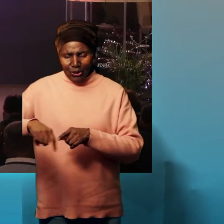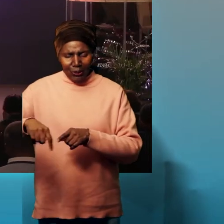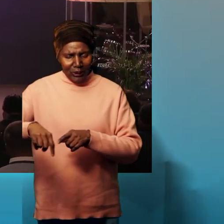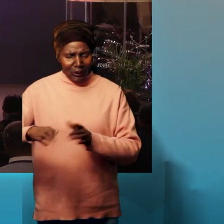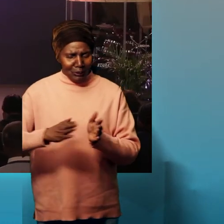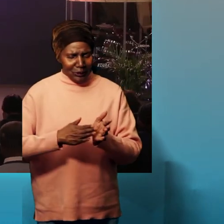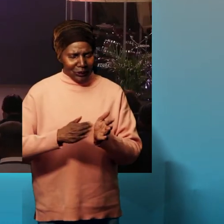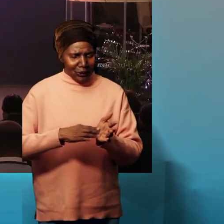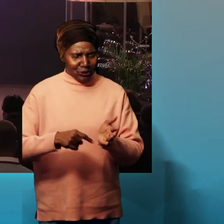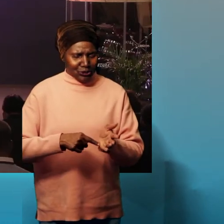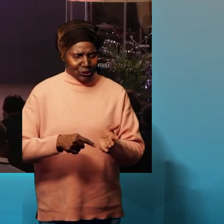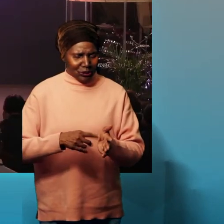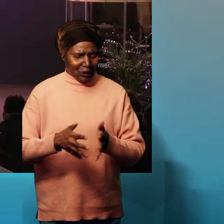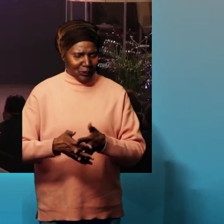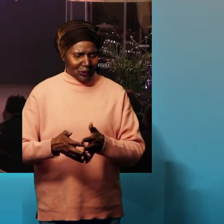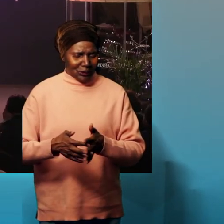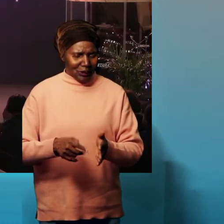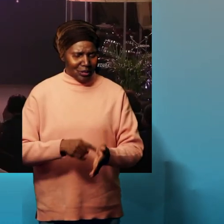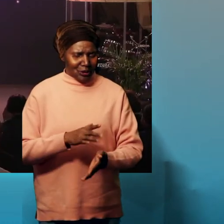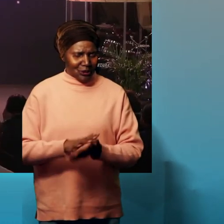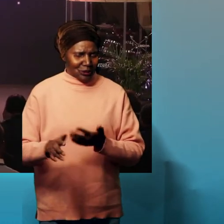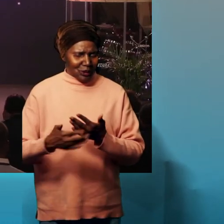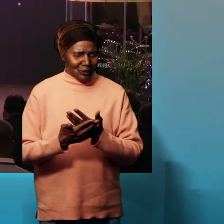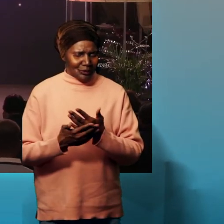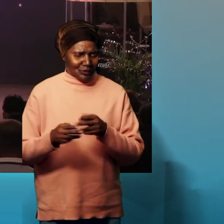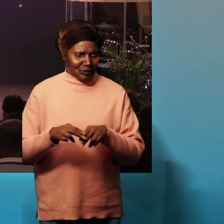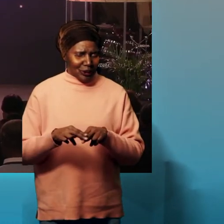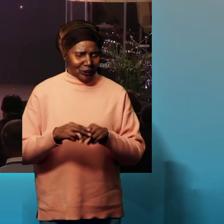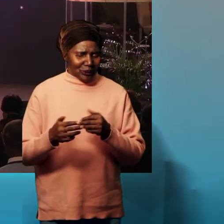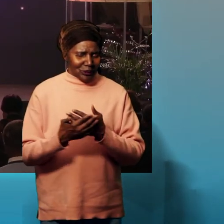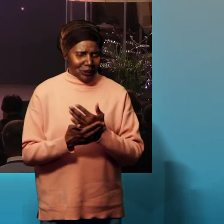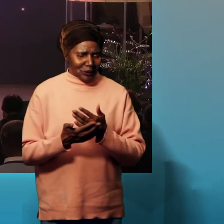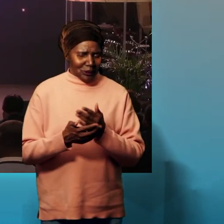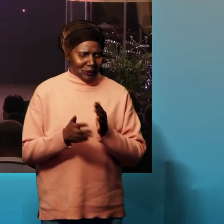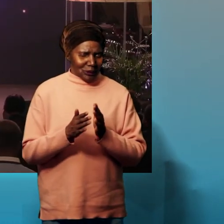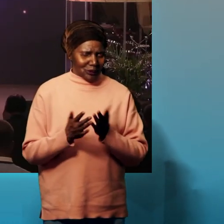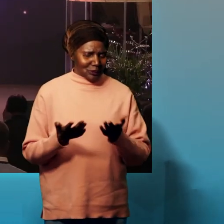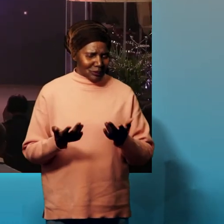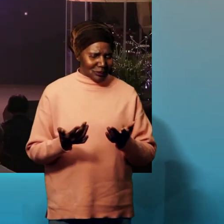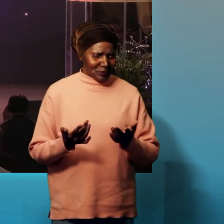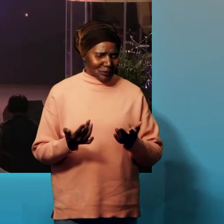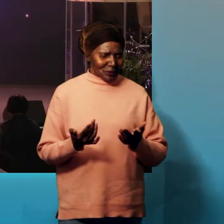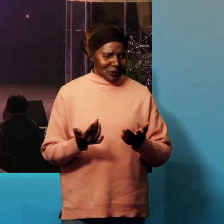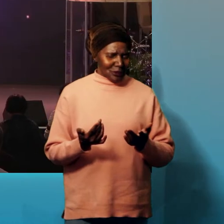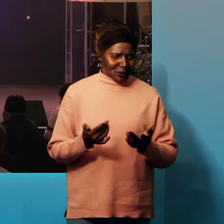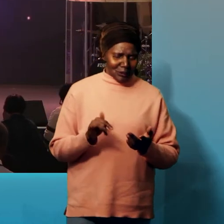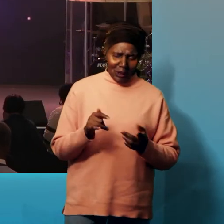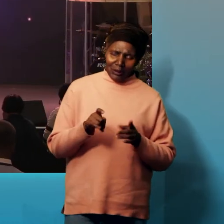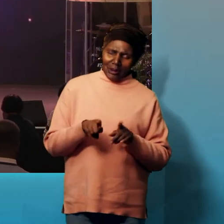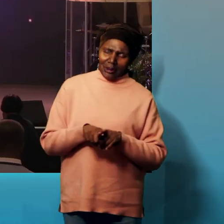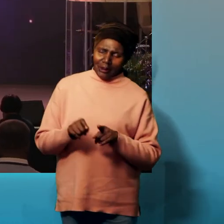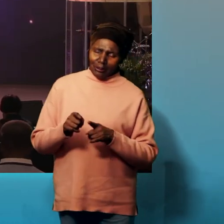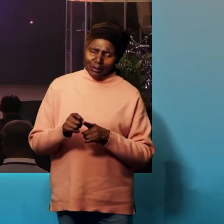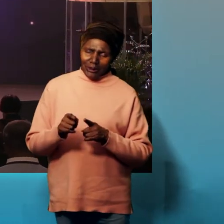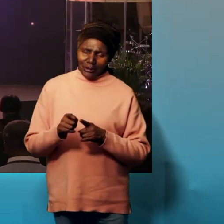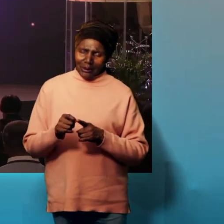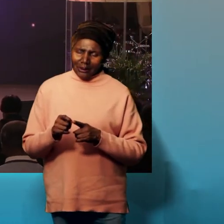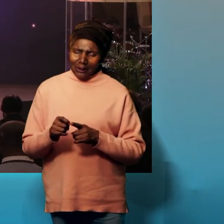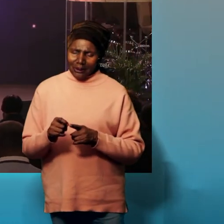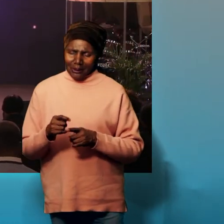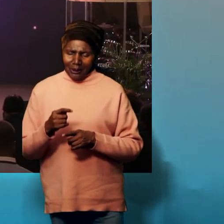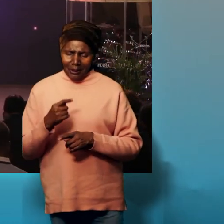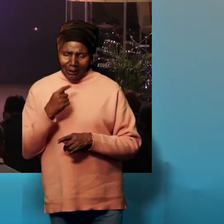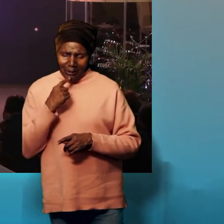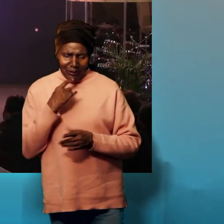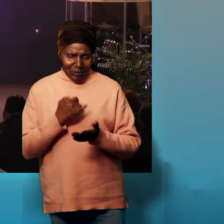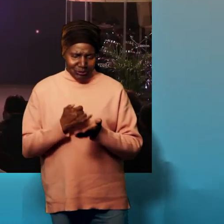you. Maybe it was not like Peter saying, I do not know you, but our actions have said we're not in alignment with you. Lord, forgive